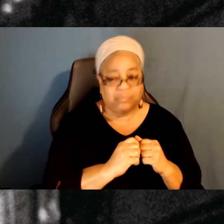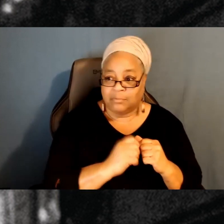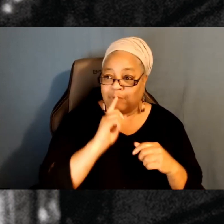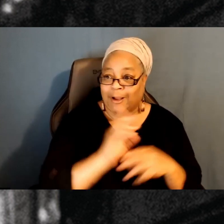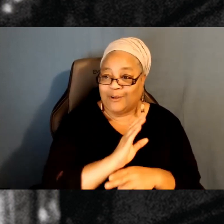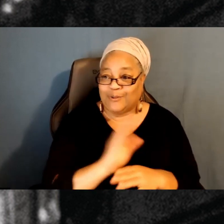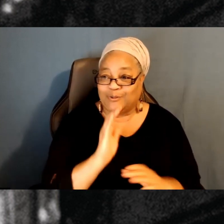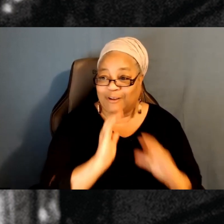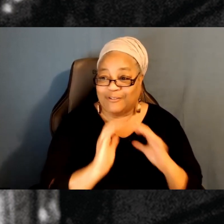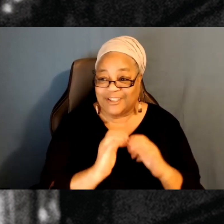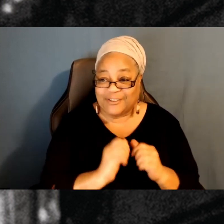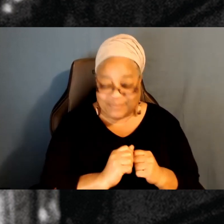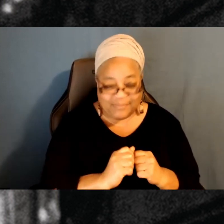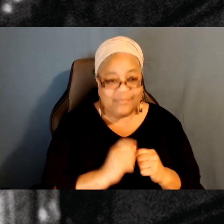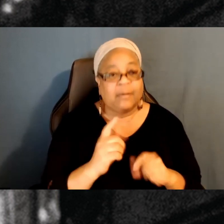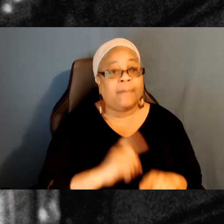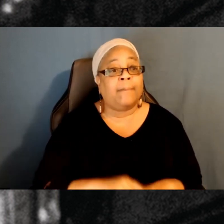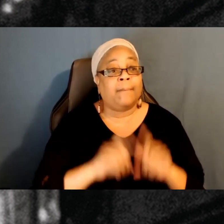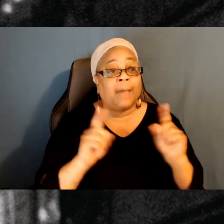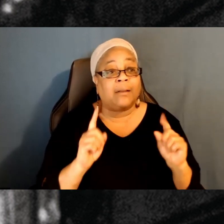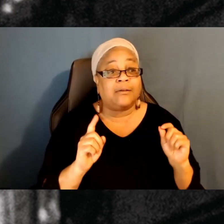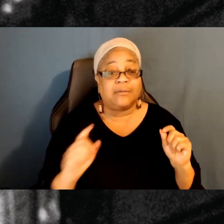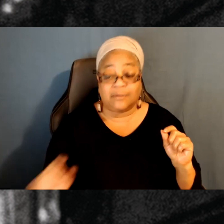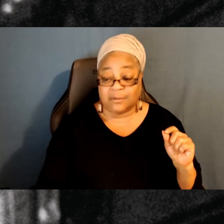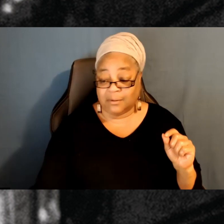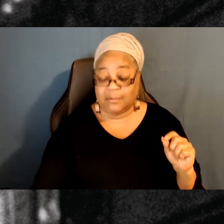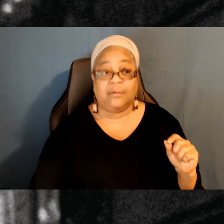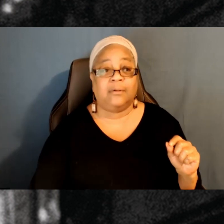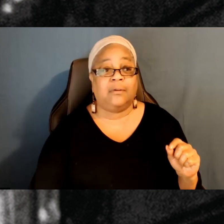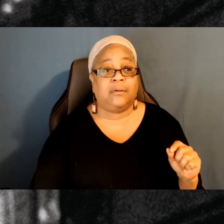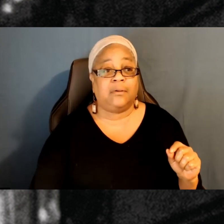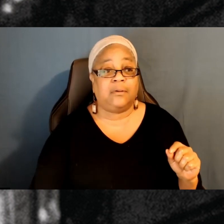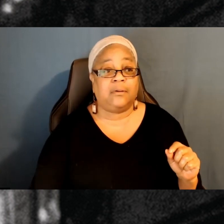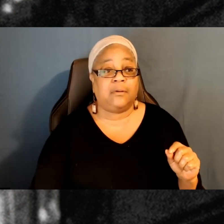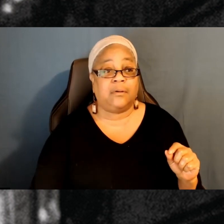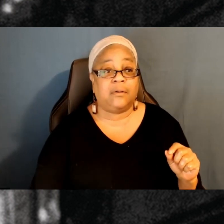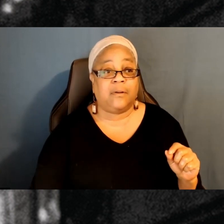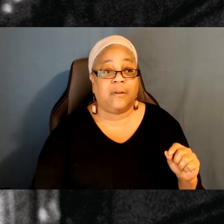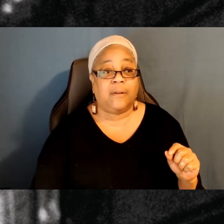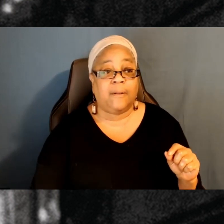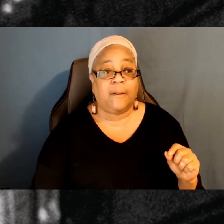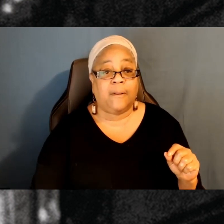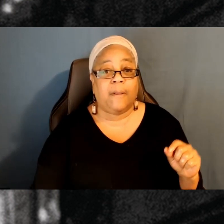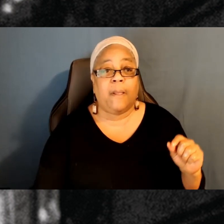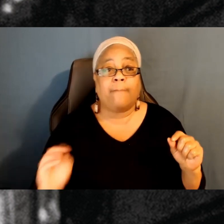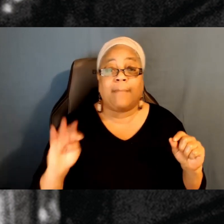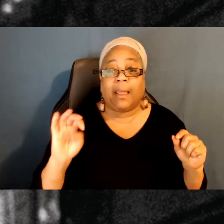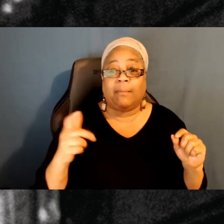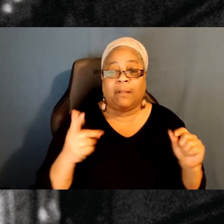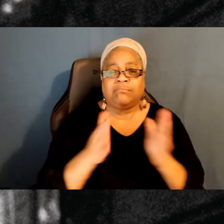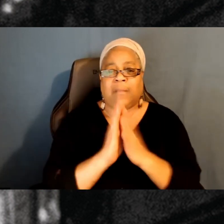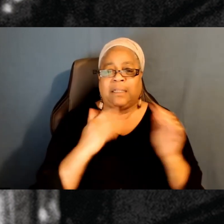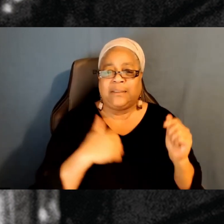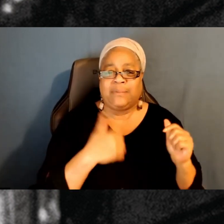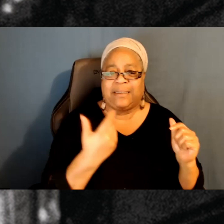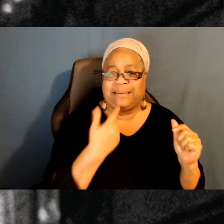conversations. But what Mabel asked me to do is to say a few words about the book and to maybe read a